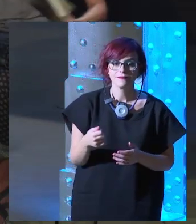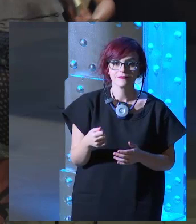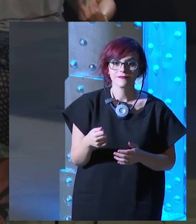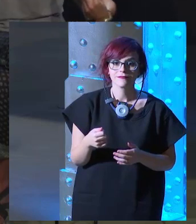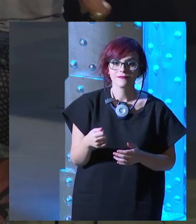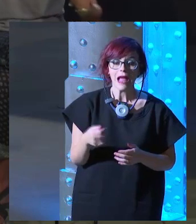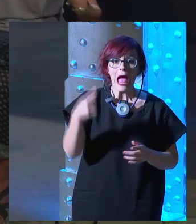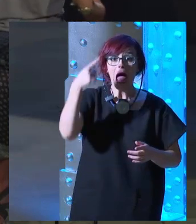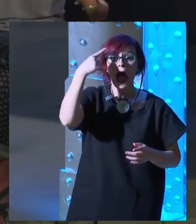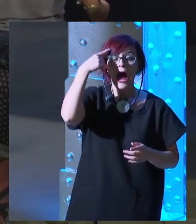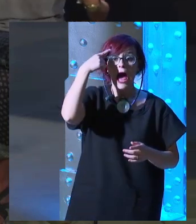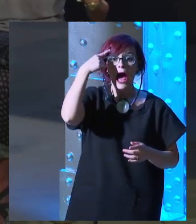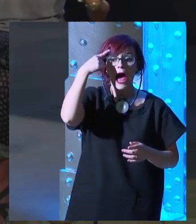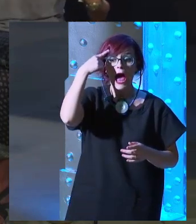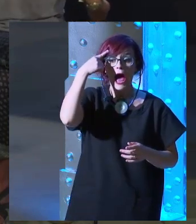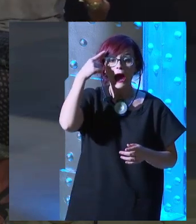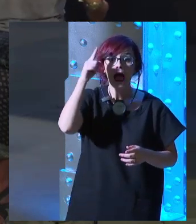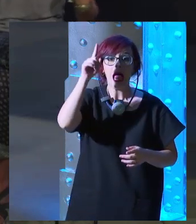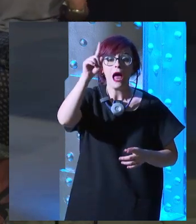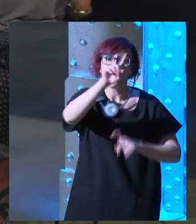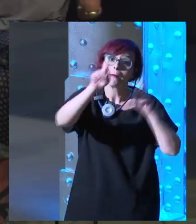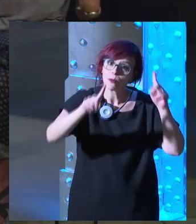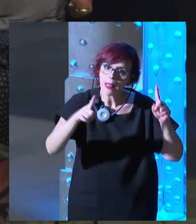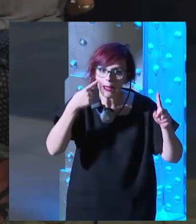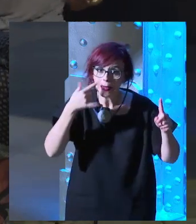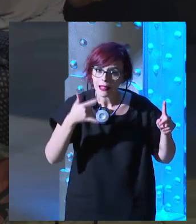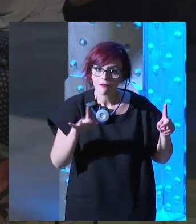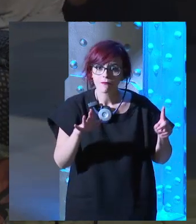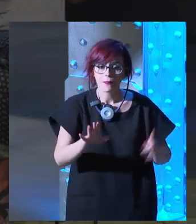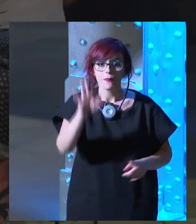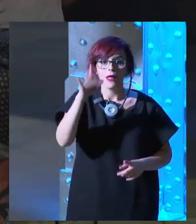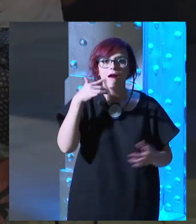dinner. una última, one last question, maybe? What? Maybe?